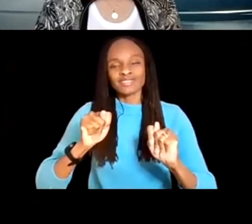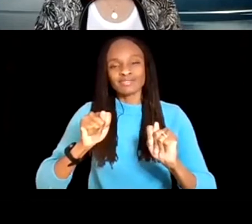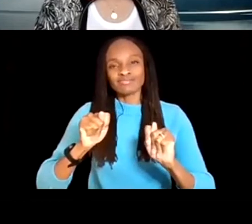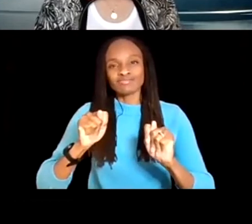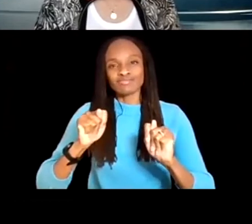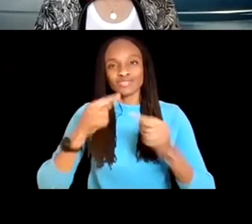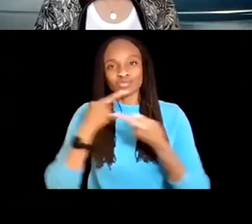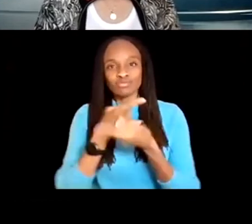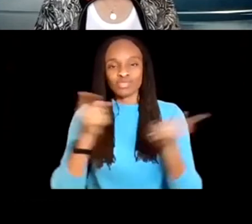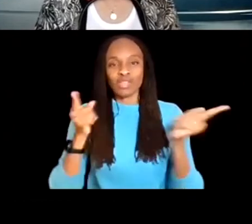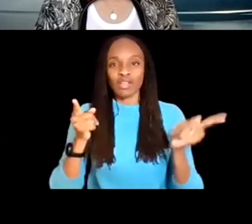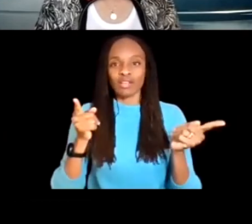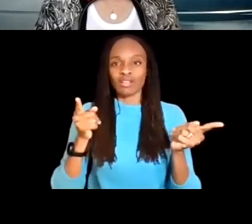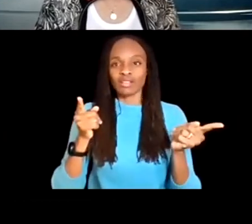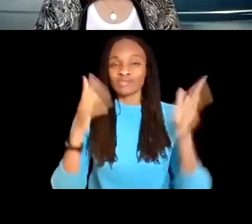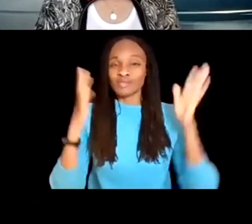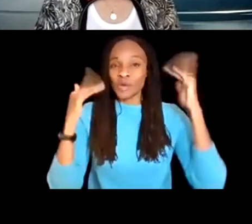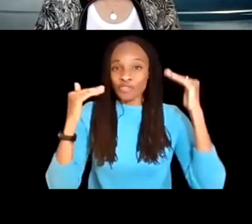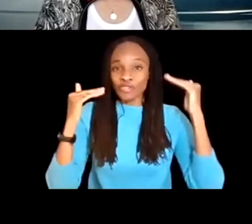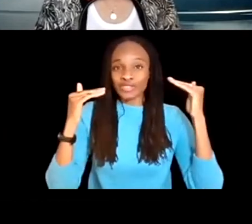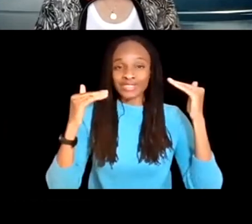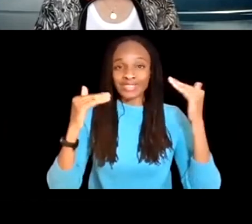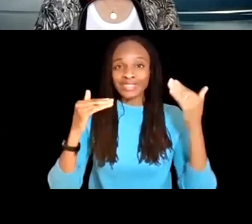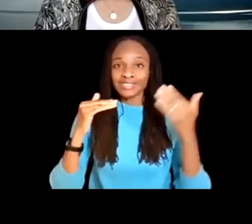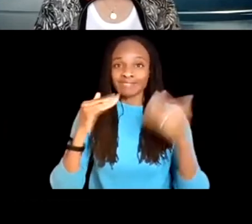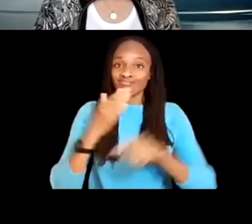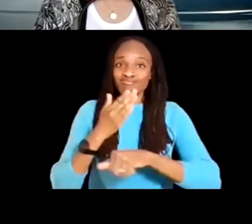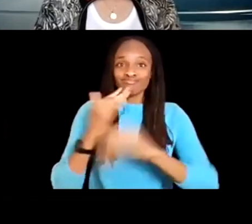are you know, hopefully progressive,